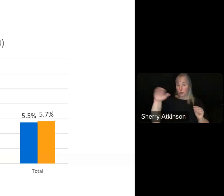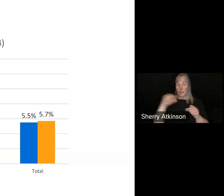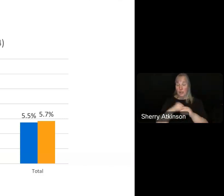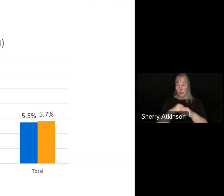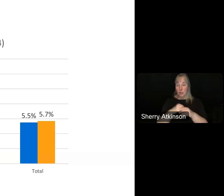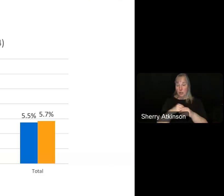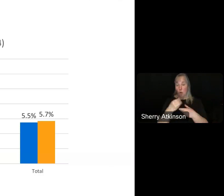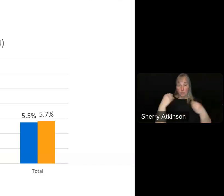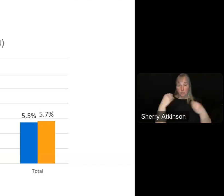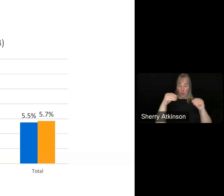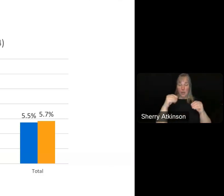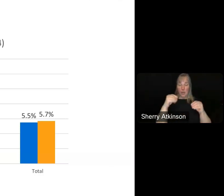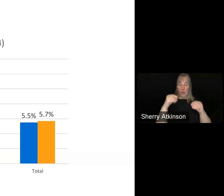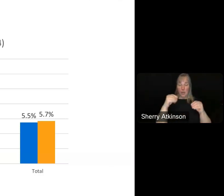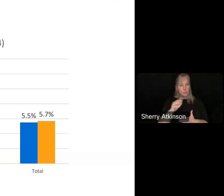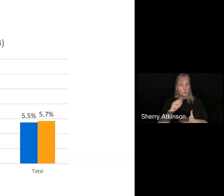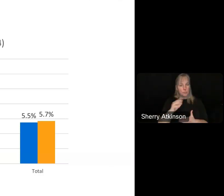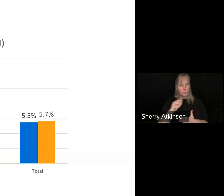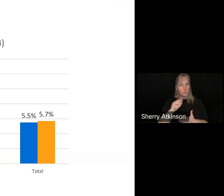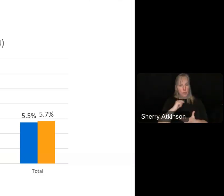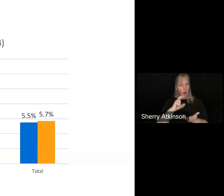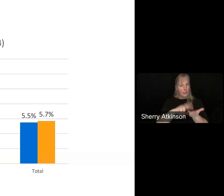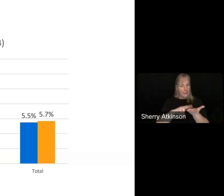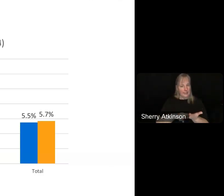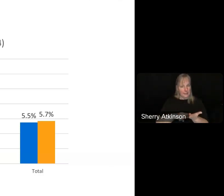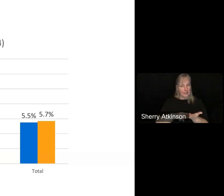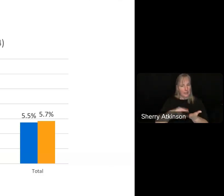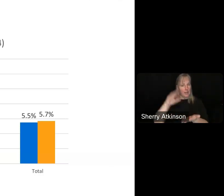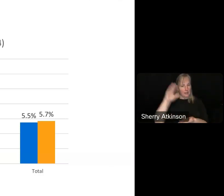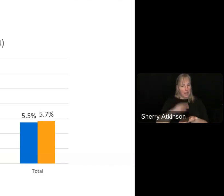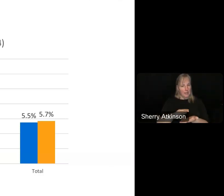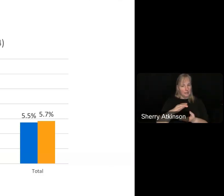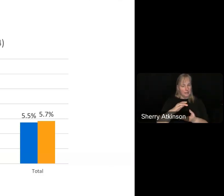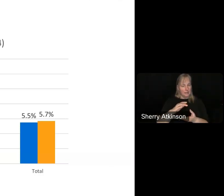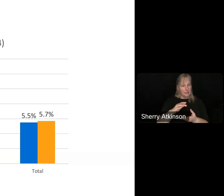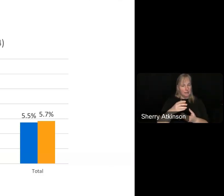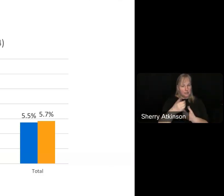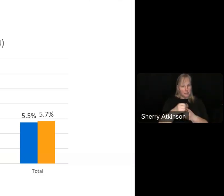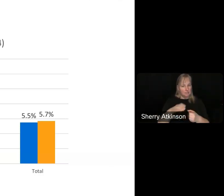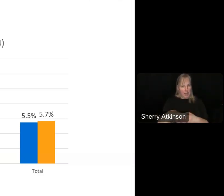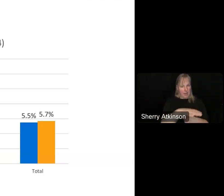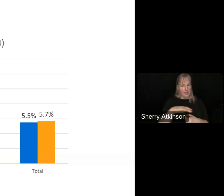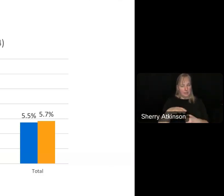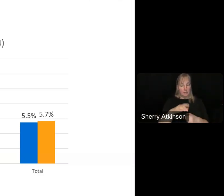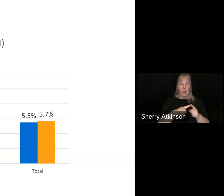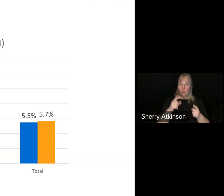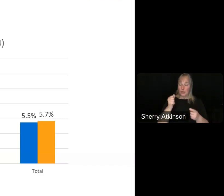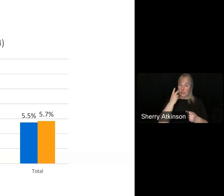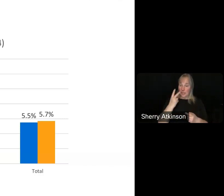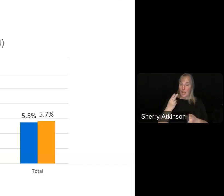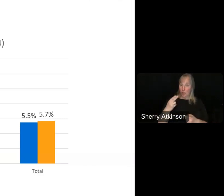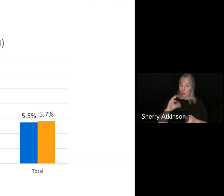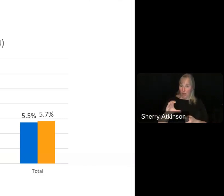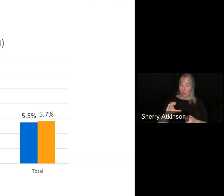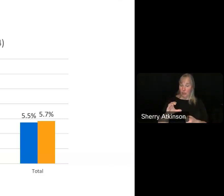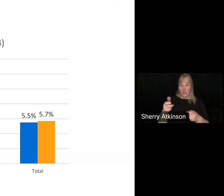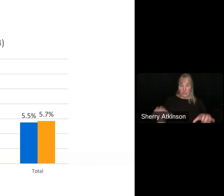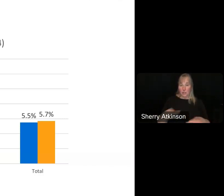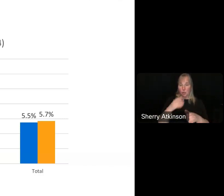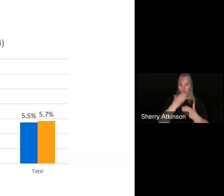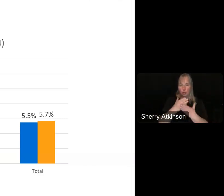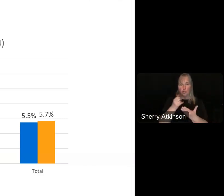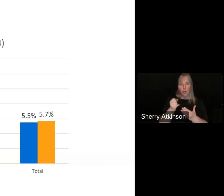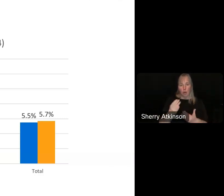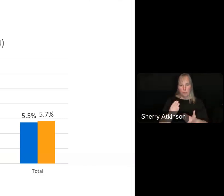of like leasing less space. So that's what you're seeing there. However, Howard County has done a really good job of converting